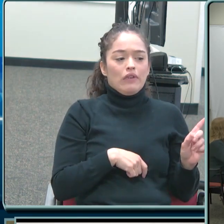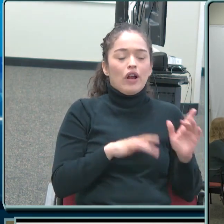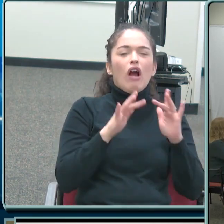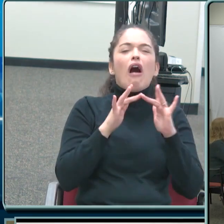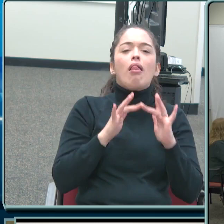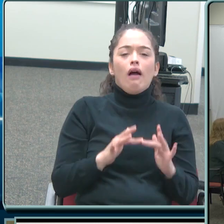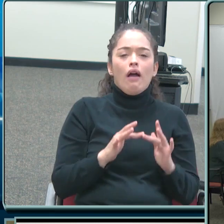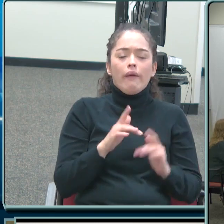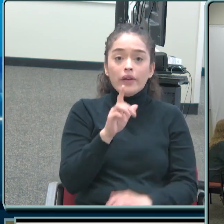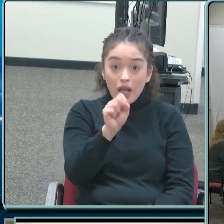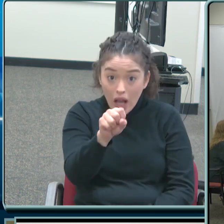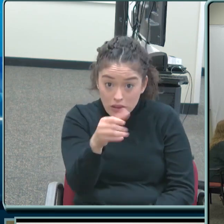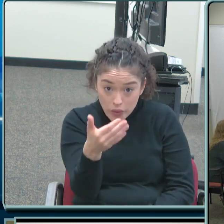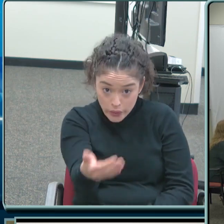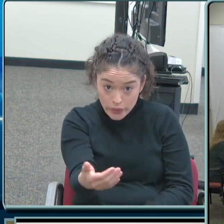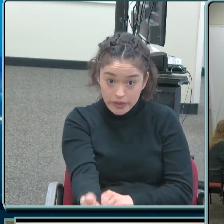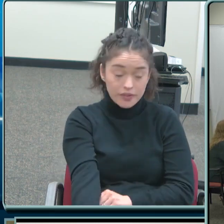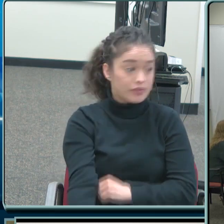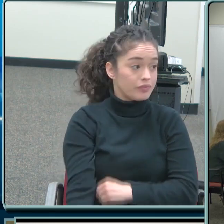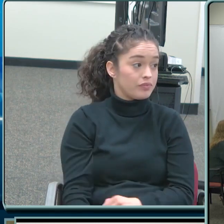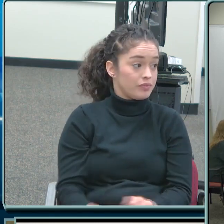Yes, please.